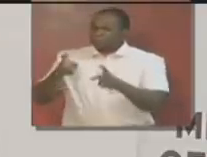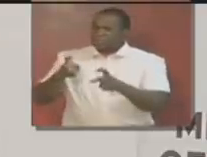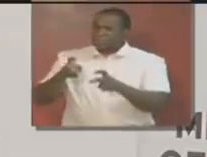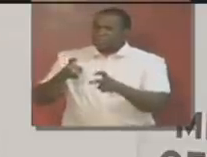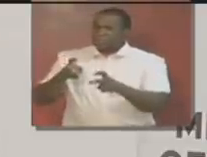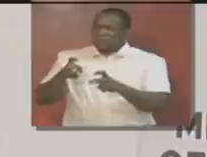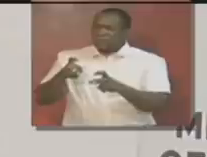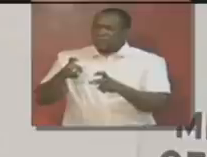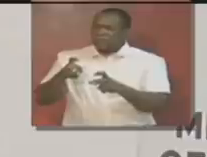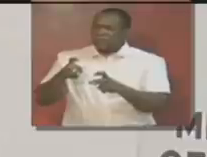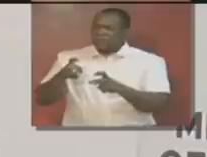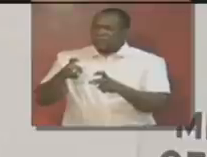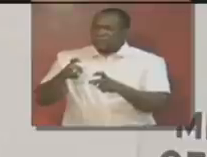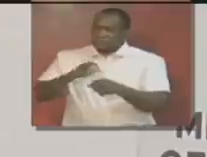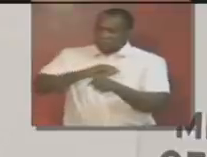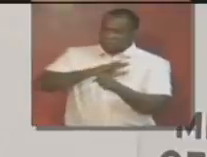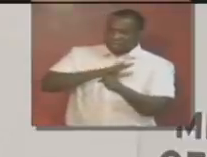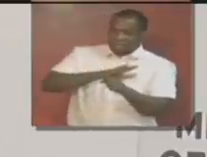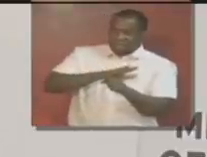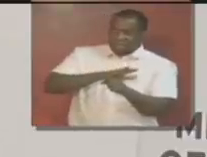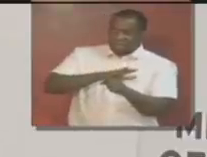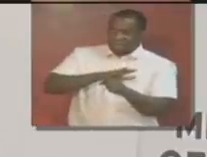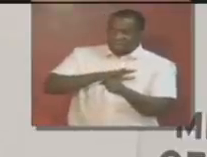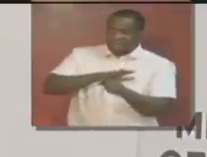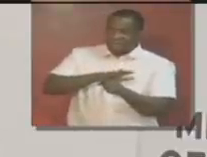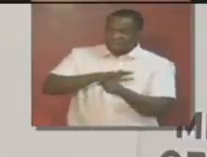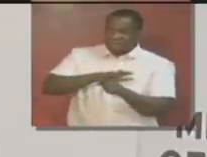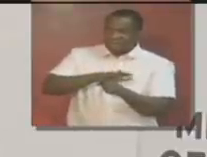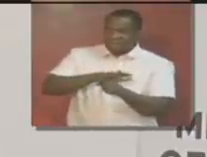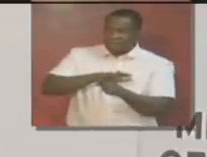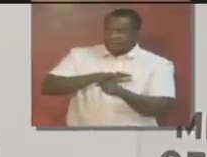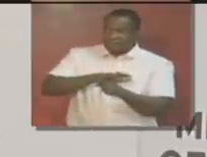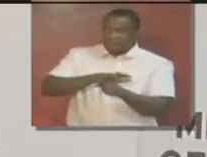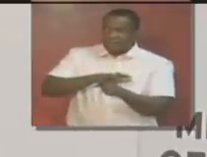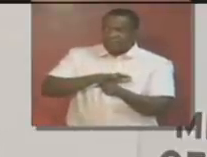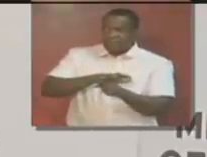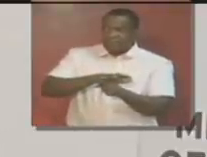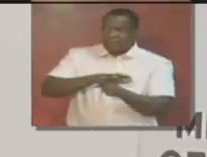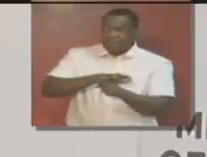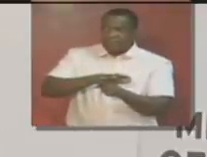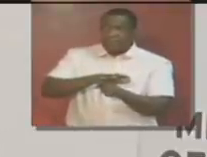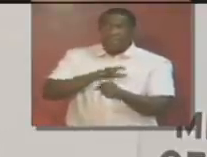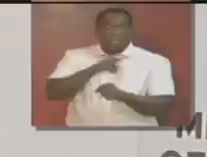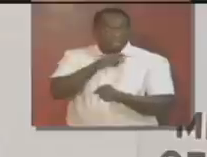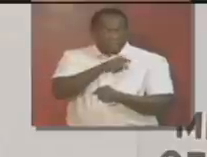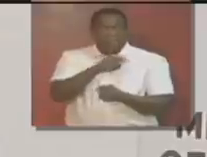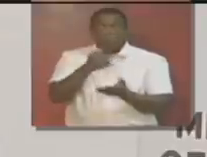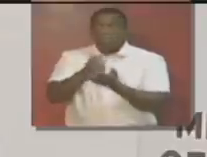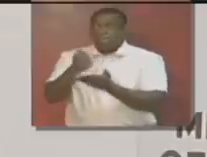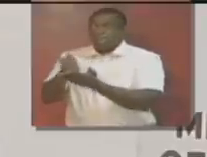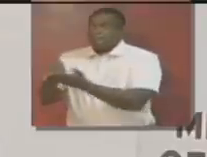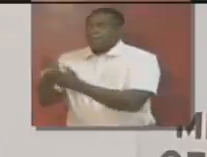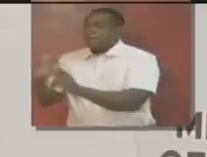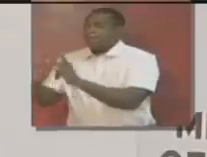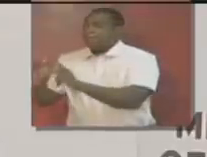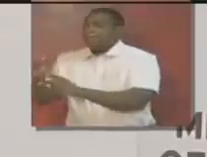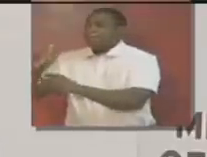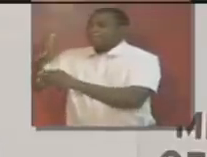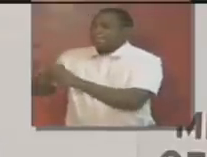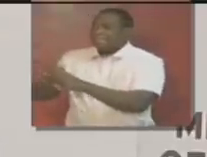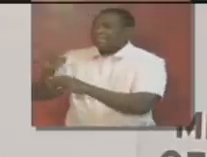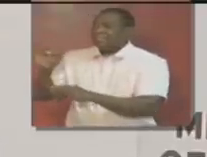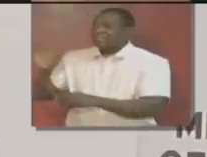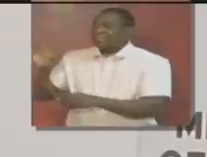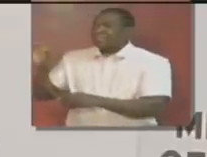the COVID infection, and he was actually the helper to the ones who were in ICUs, etc. And when they were checking his